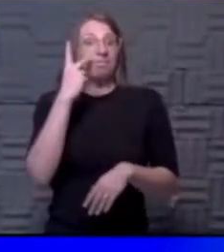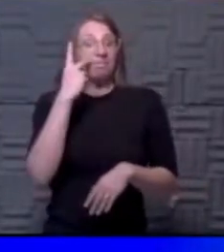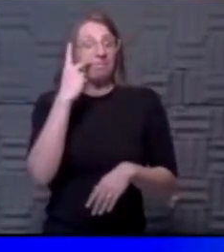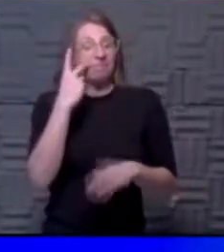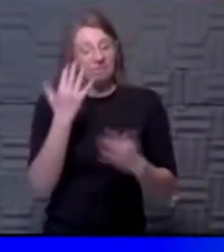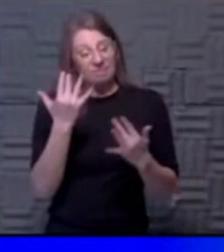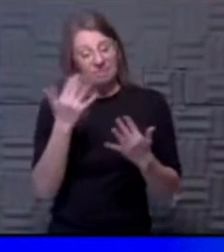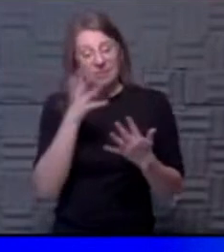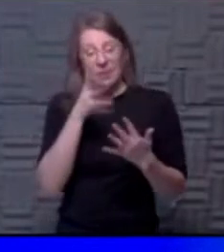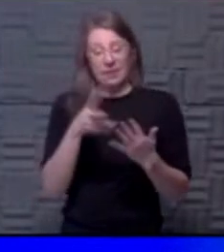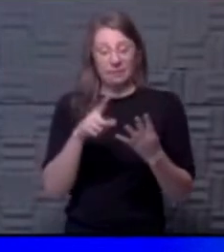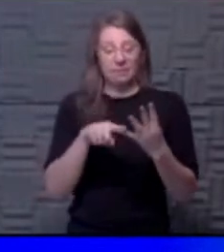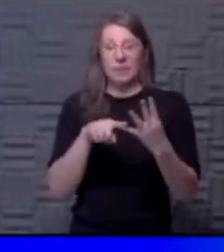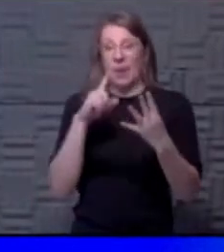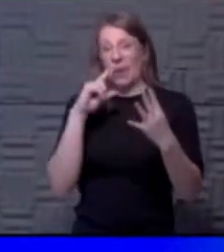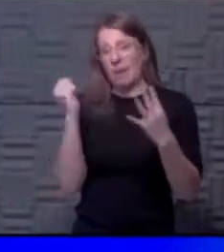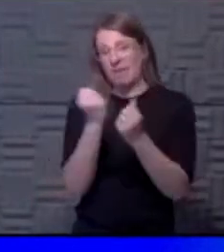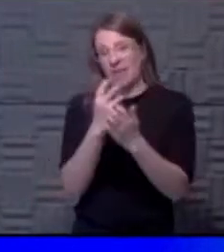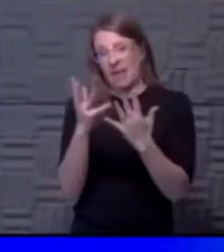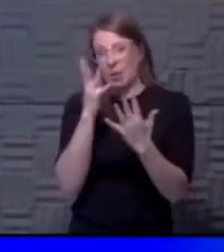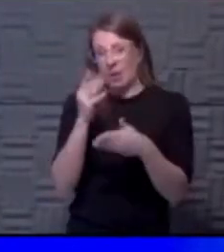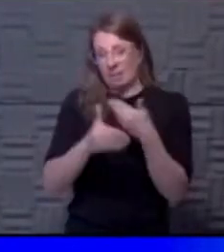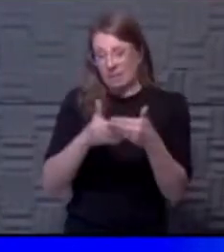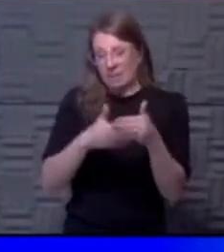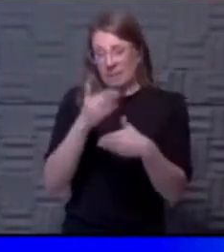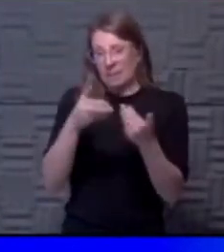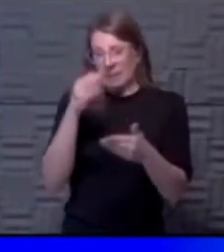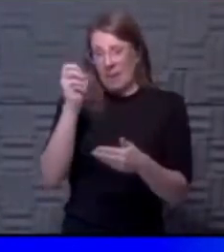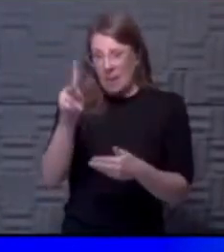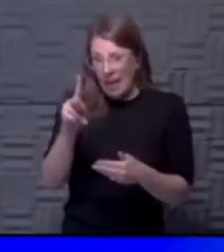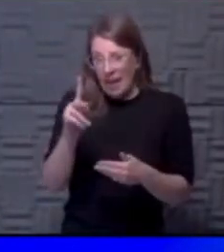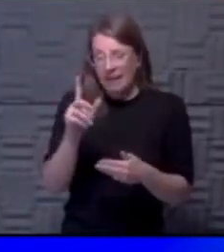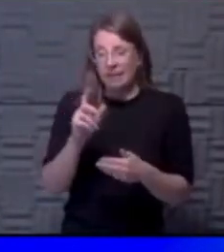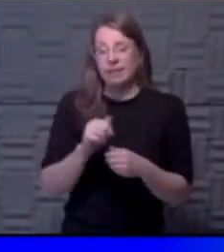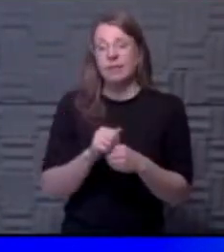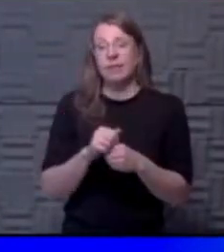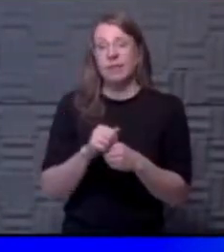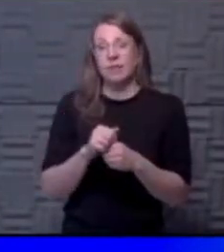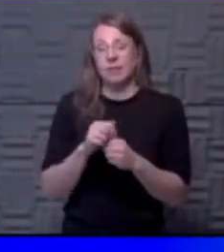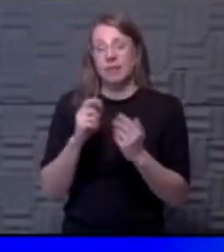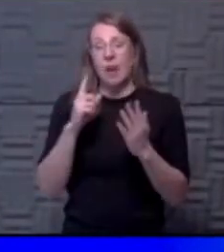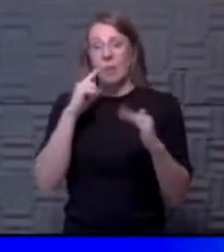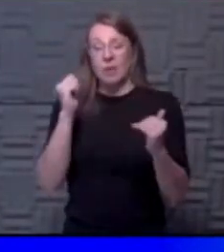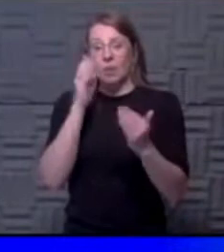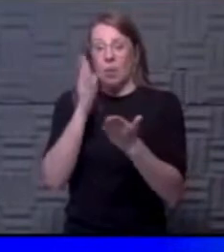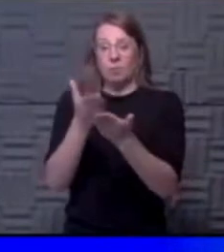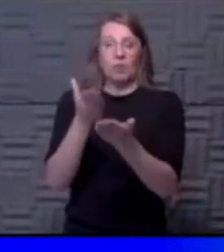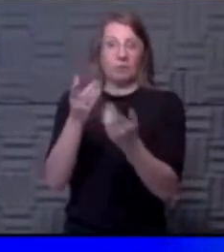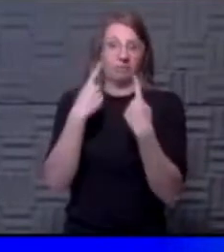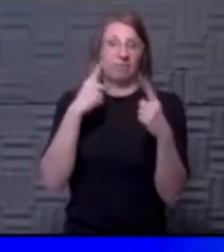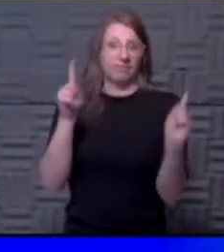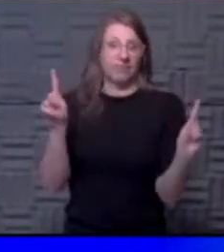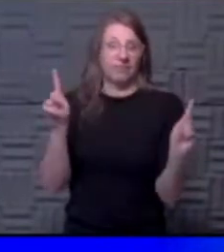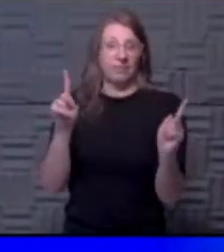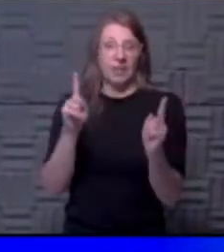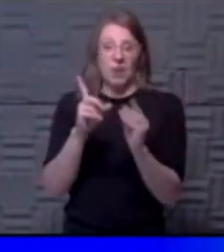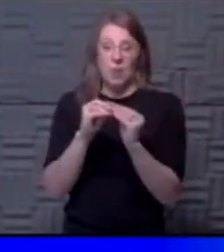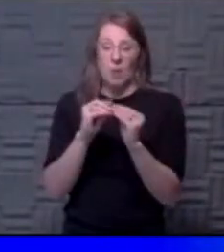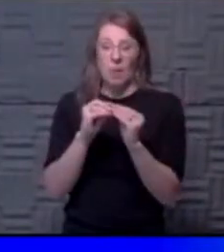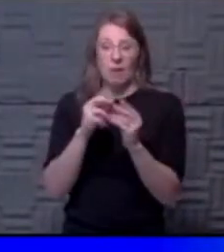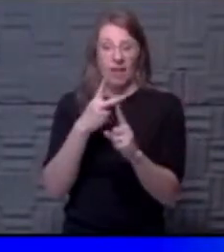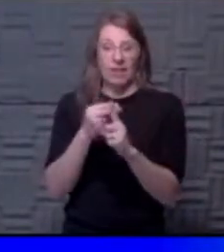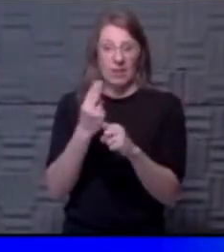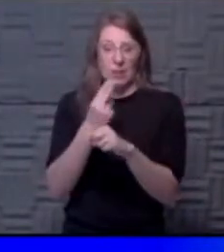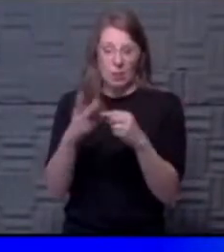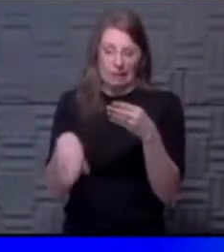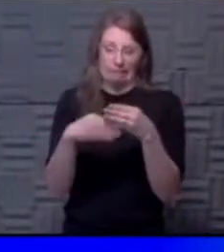happens. Hopefully, everything will look okay, and that will be shown to be efficacious, and it'll be one more vaccine that we can use.